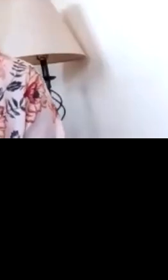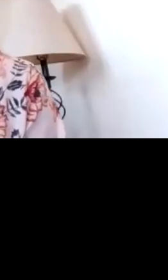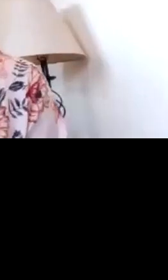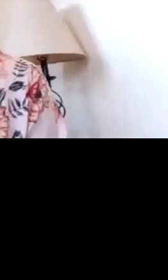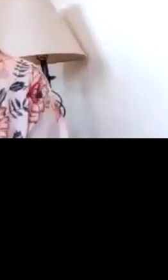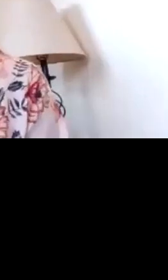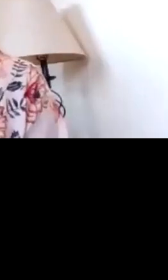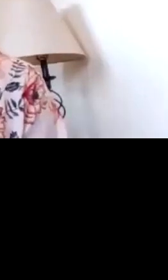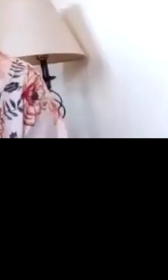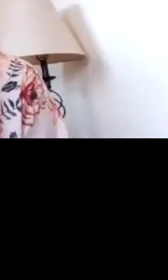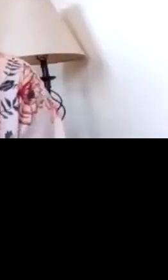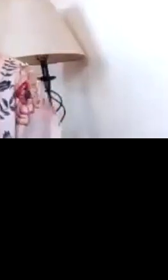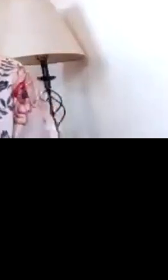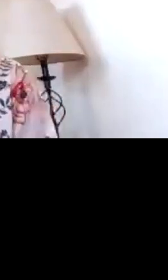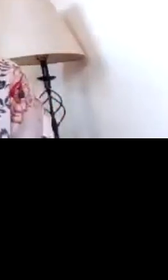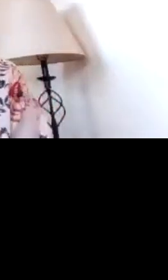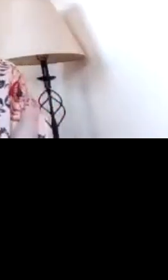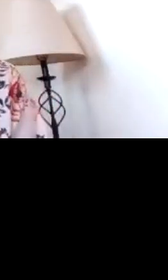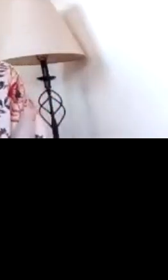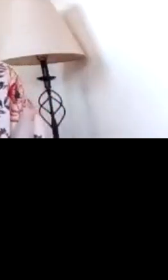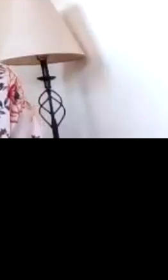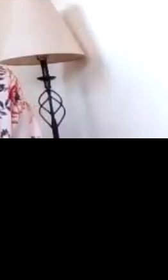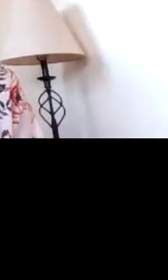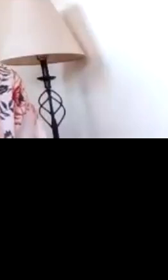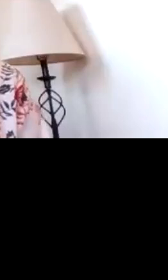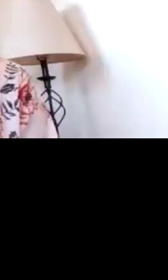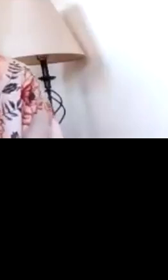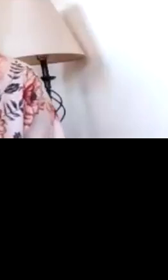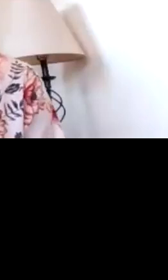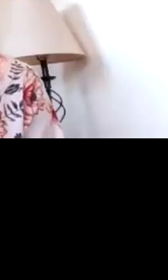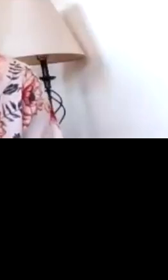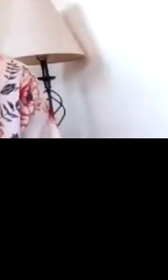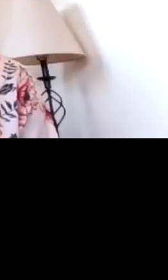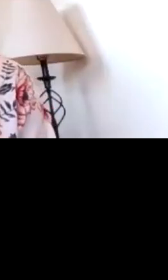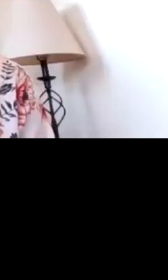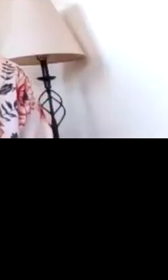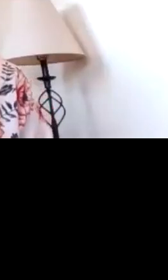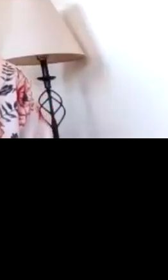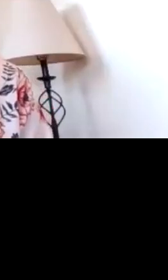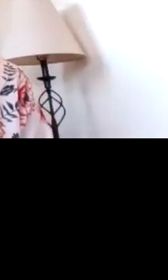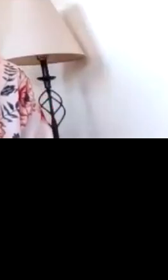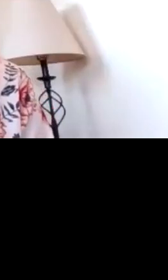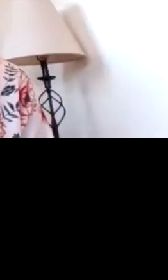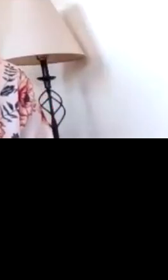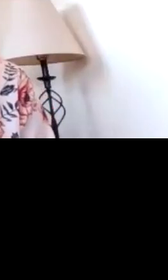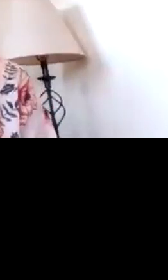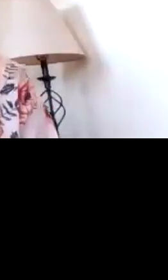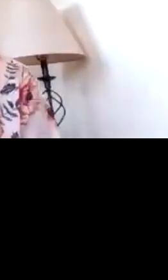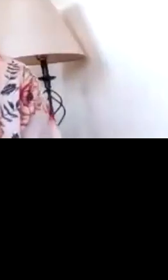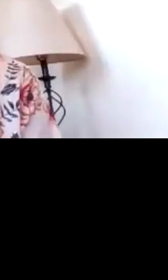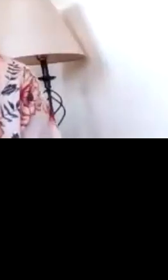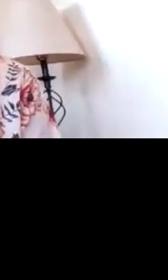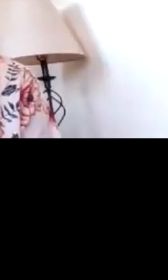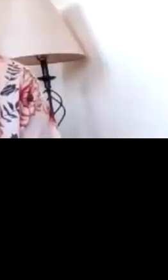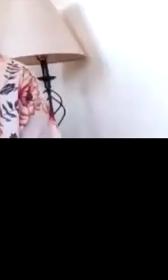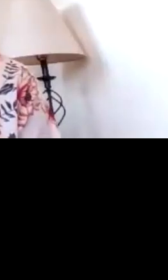program. Just a little bit about Gifty Asare. She's a Ghanaian Canadian researcher from Montreal and is